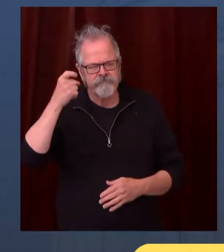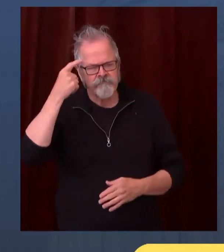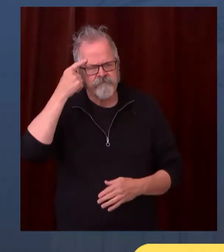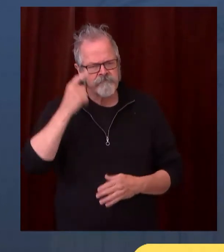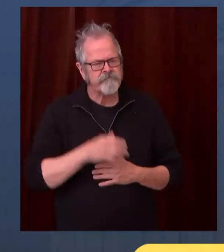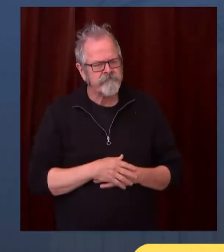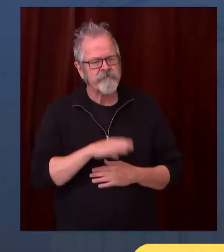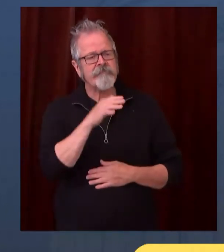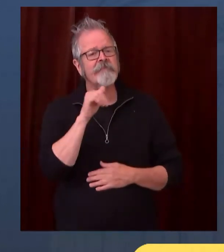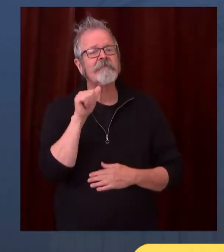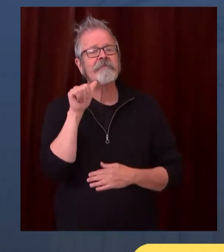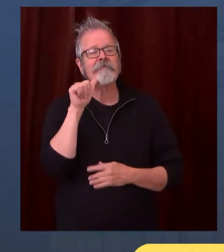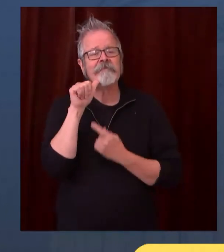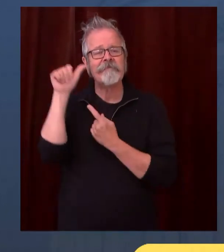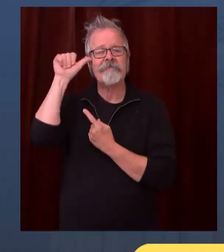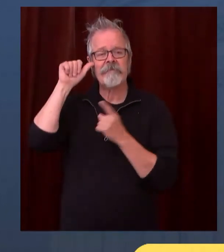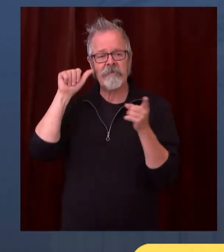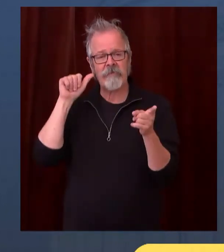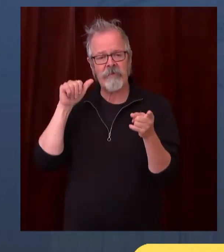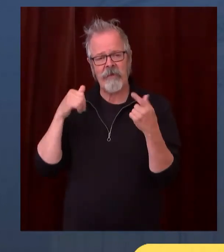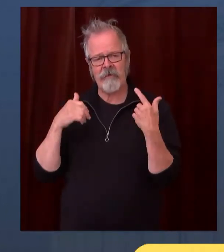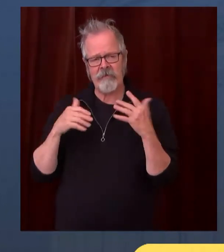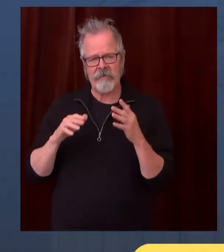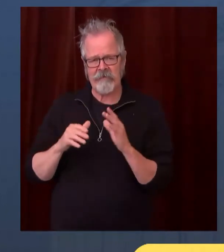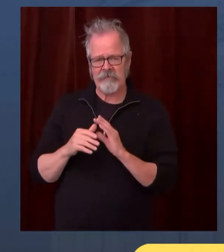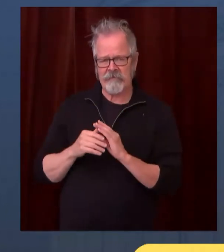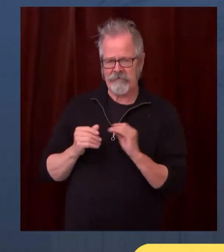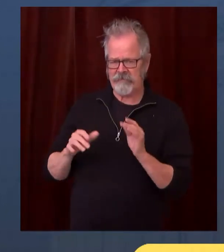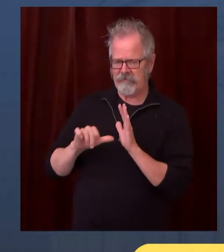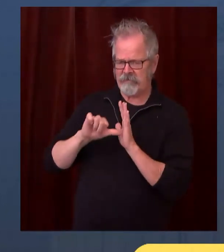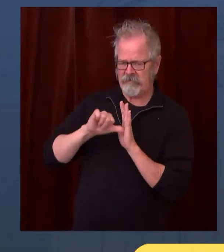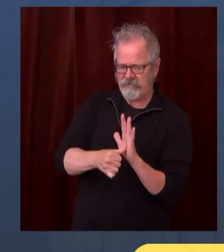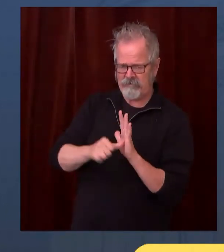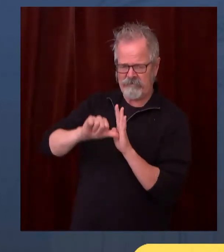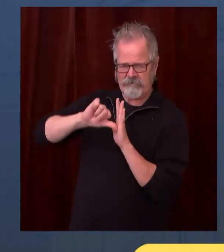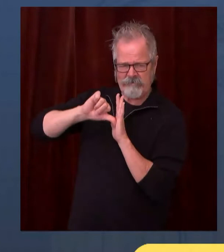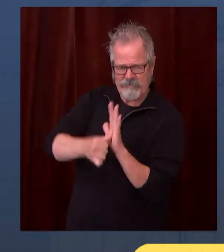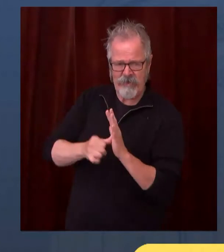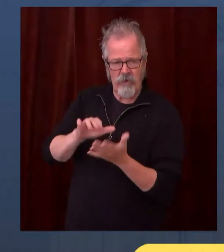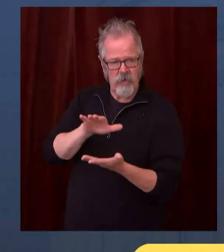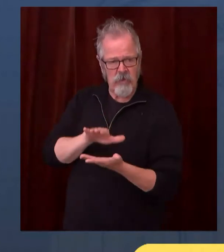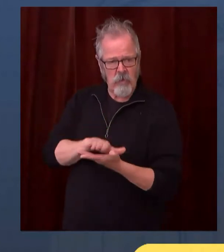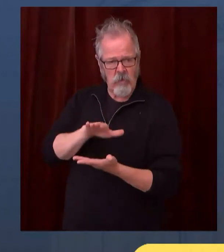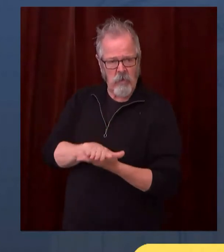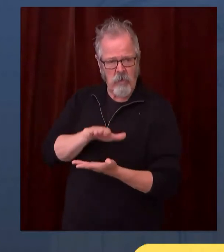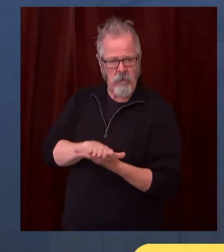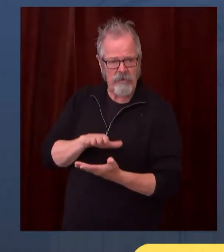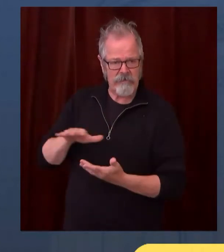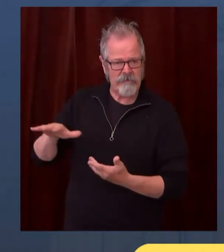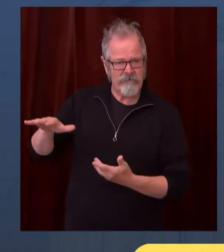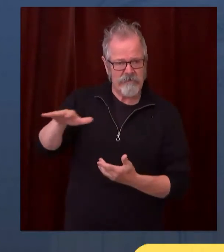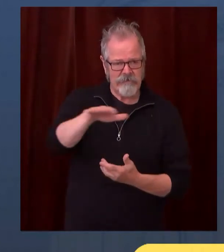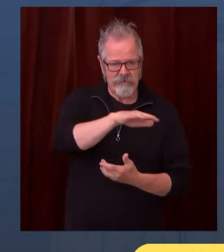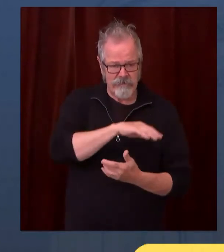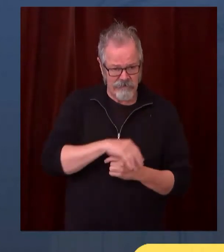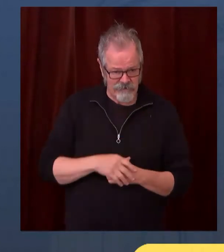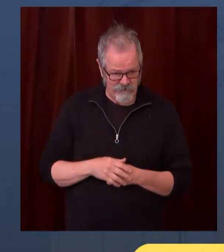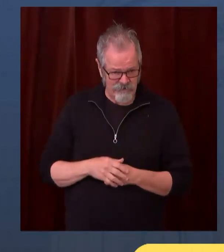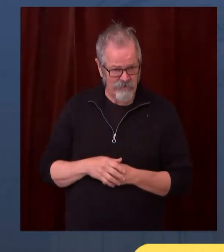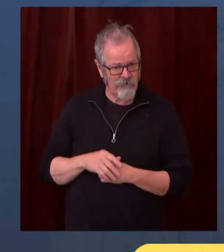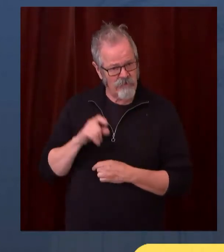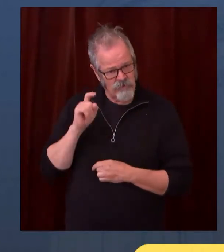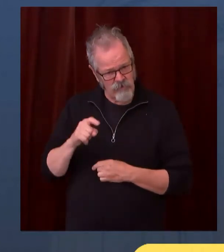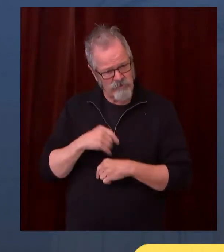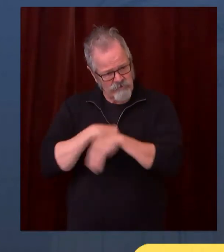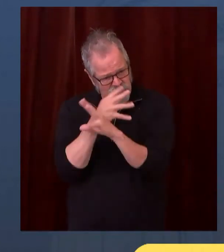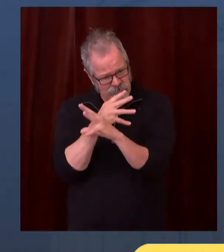in-person education this fall. Yet at the same time today, you're saying that people can go visit folks at